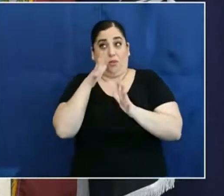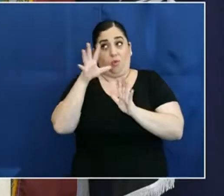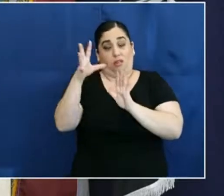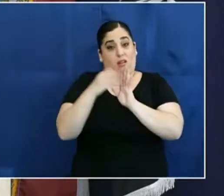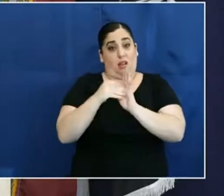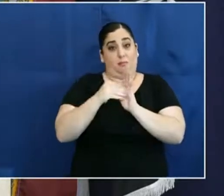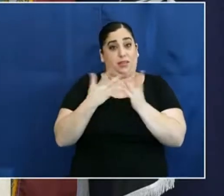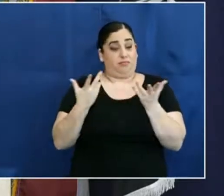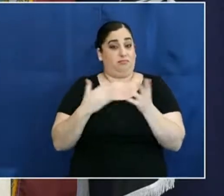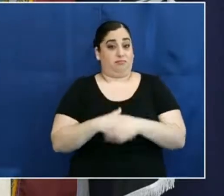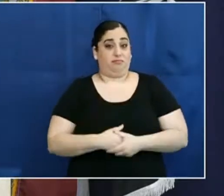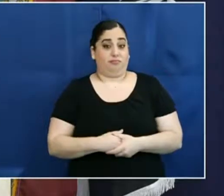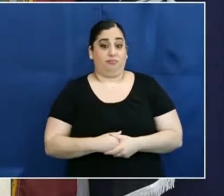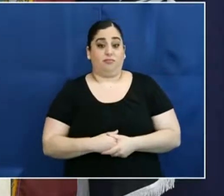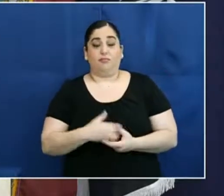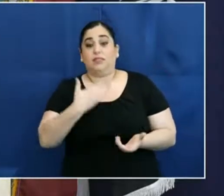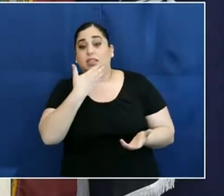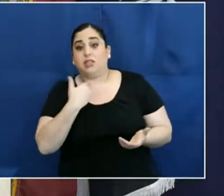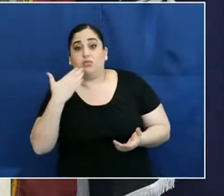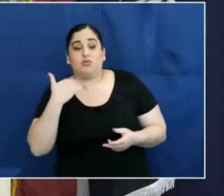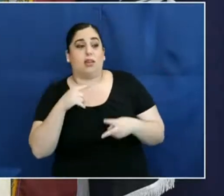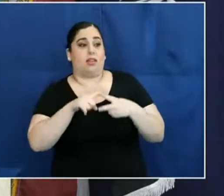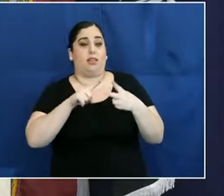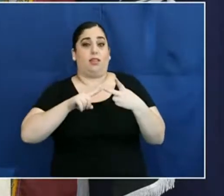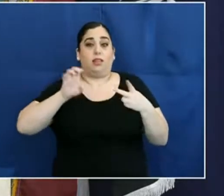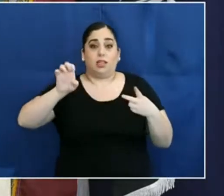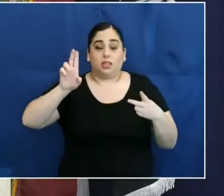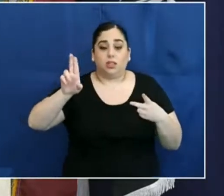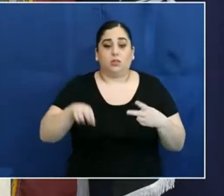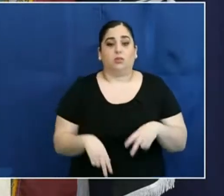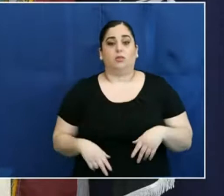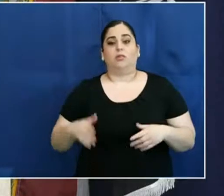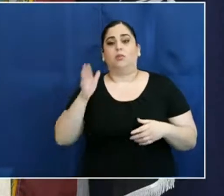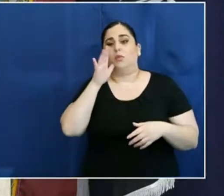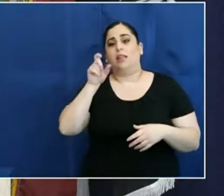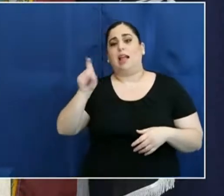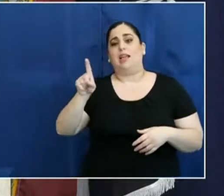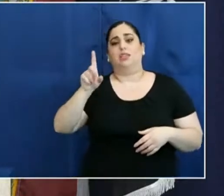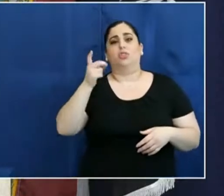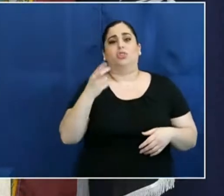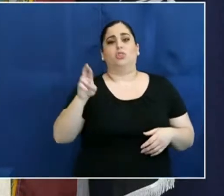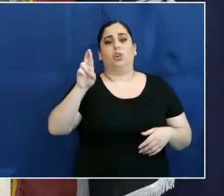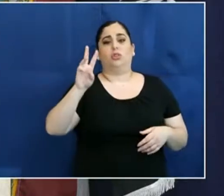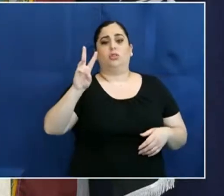value. And that's my thoughts. Let me ask Dr. Wooten if she has anything.